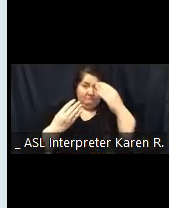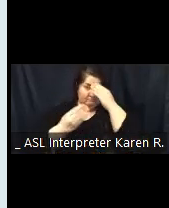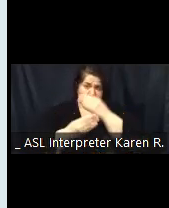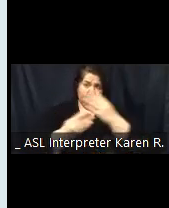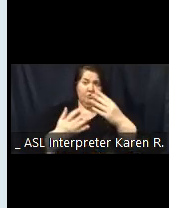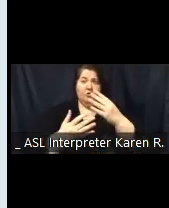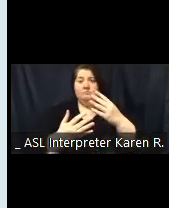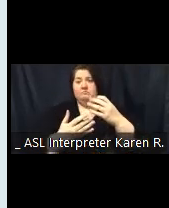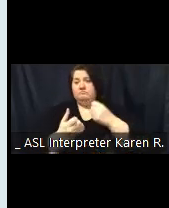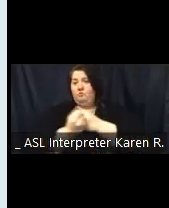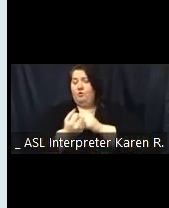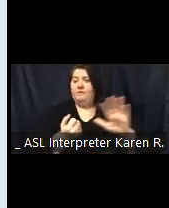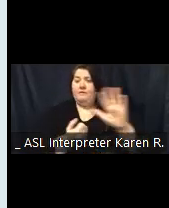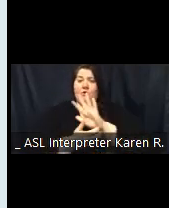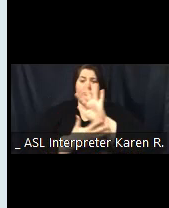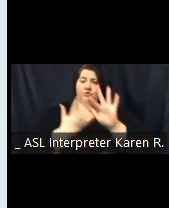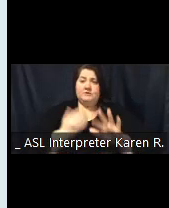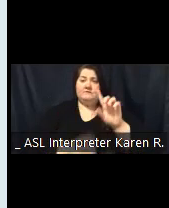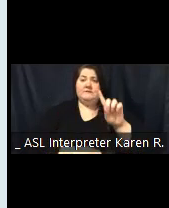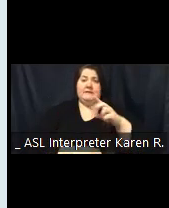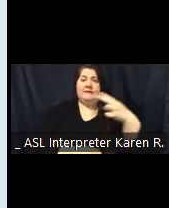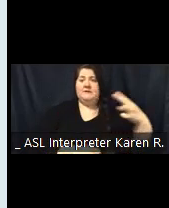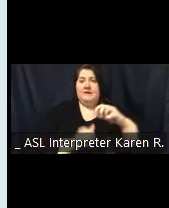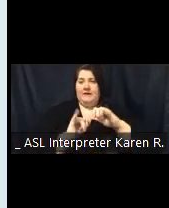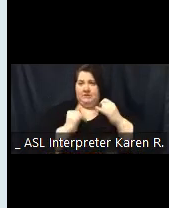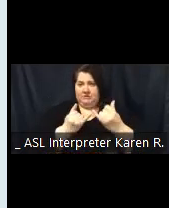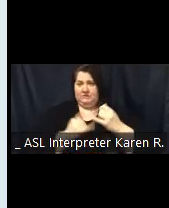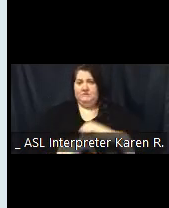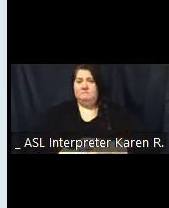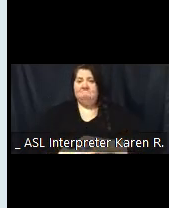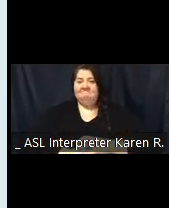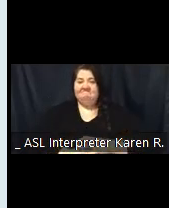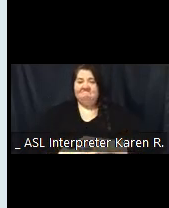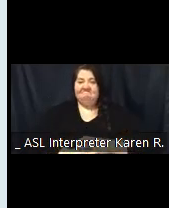and supporting their choice of a DHH agency.